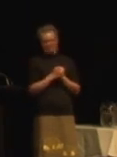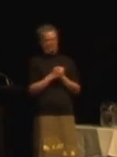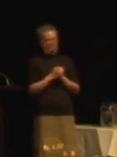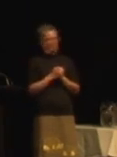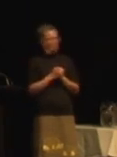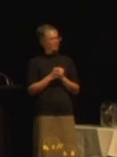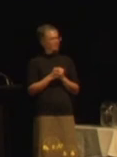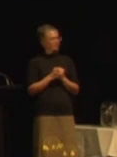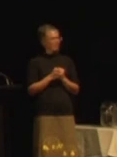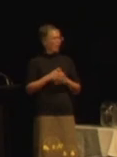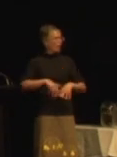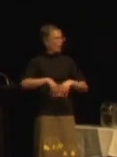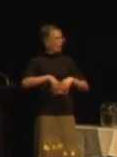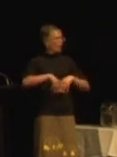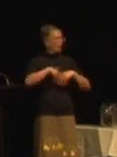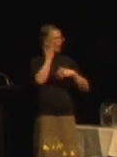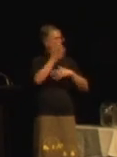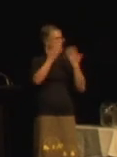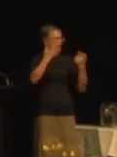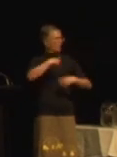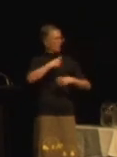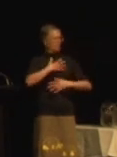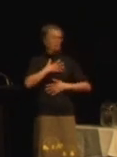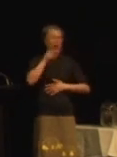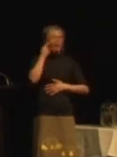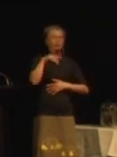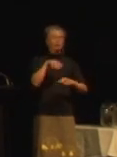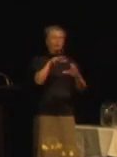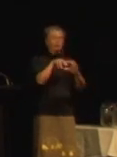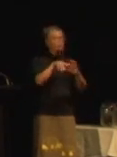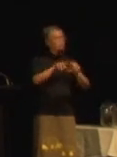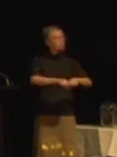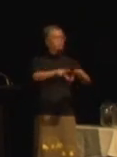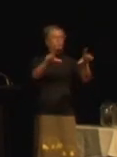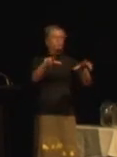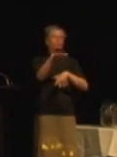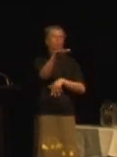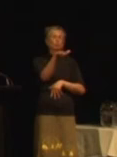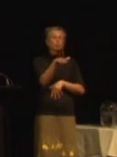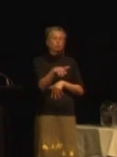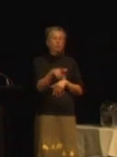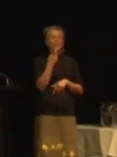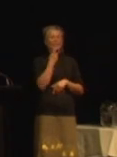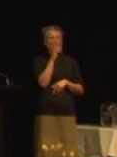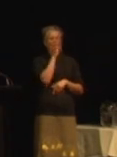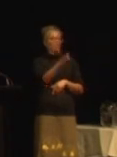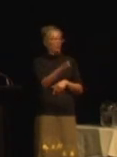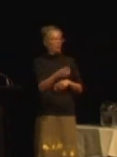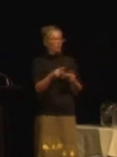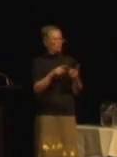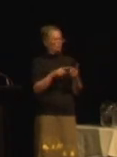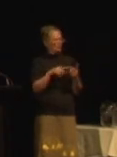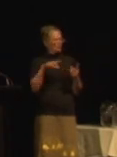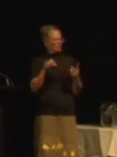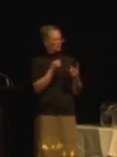can find their way around and which flit easily across the myriad of devices people use to find stuff online. Our services should meet